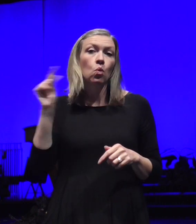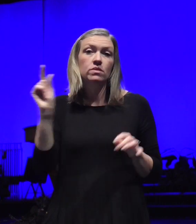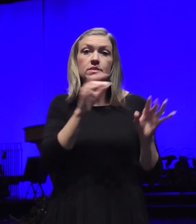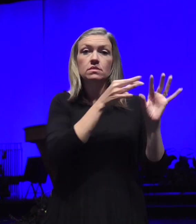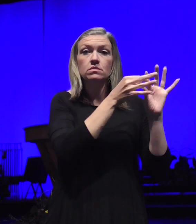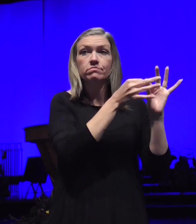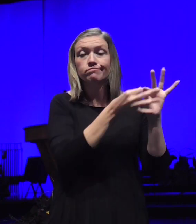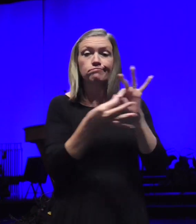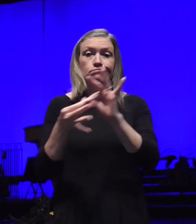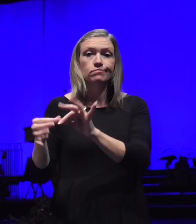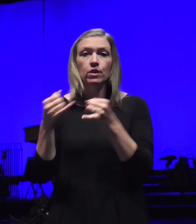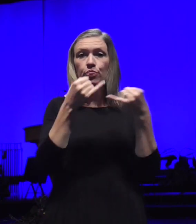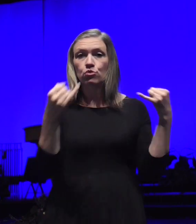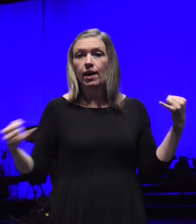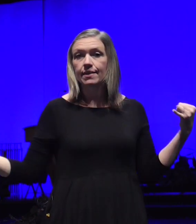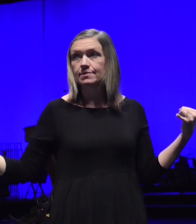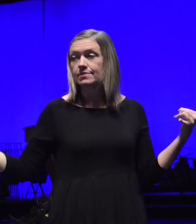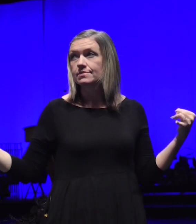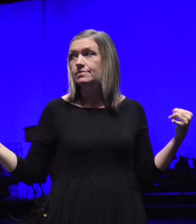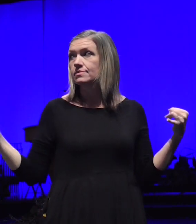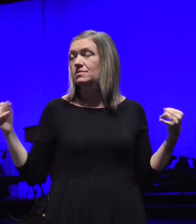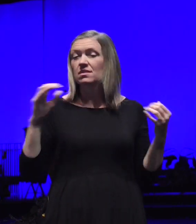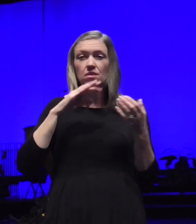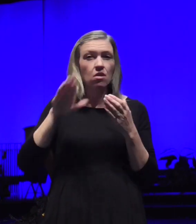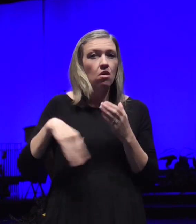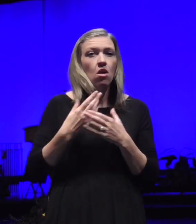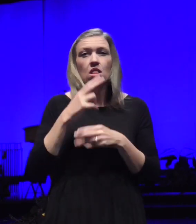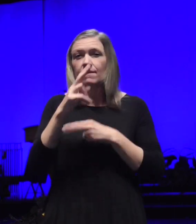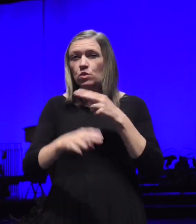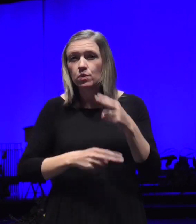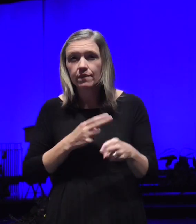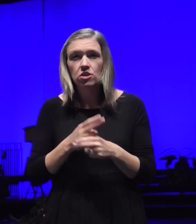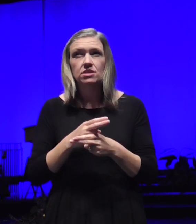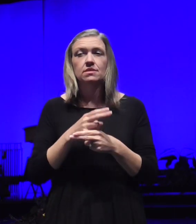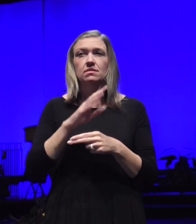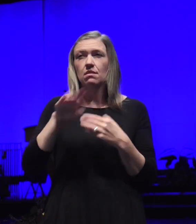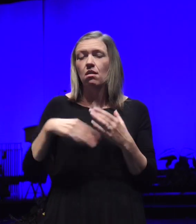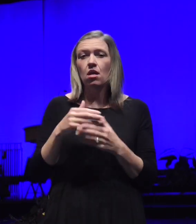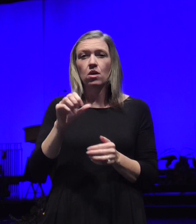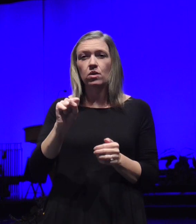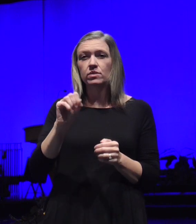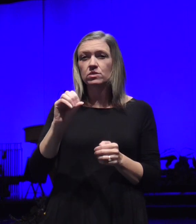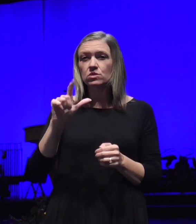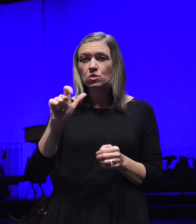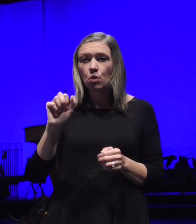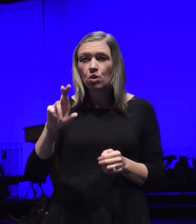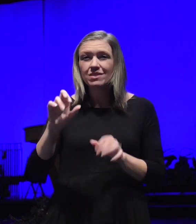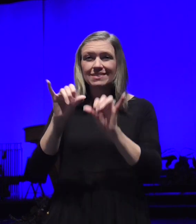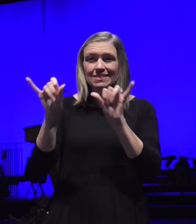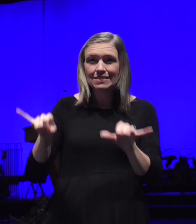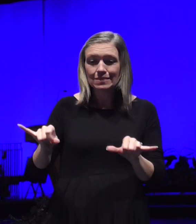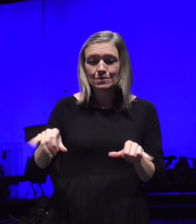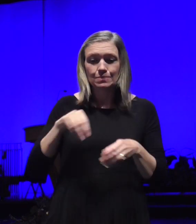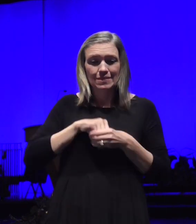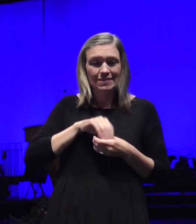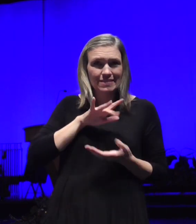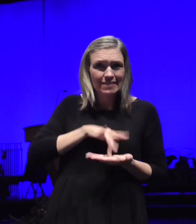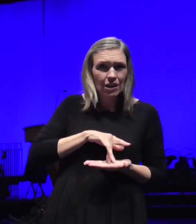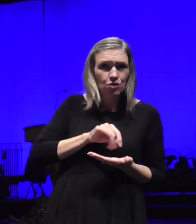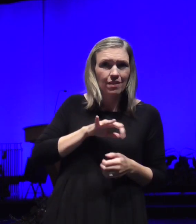thread, in and through all universes, solar systems, the center of the